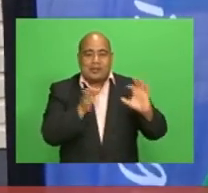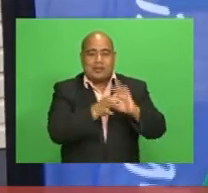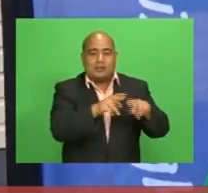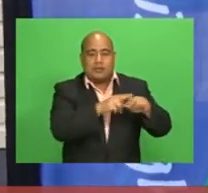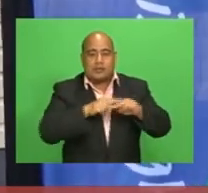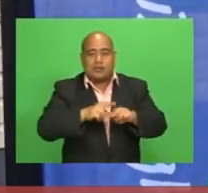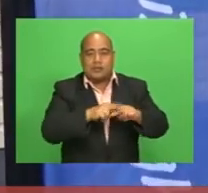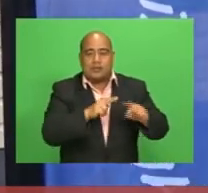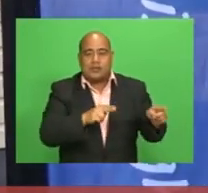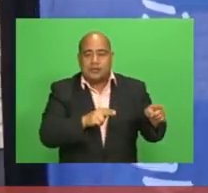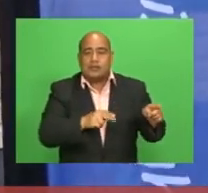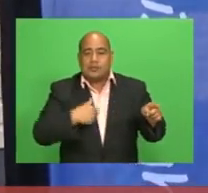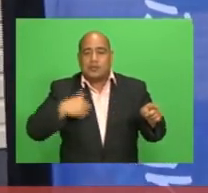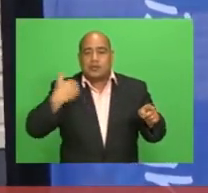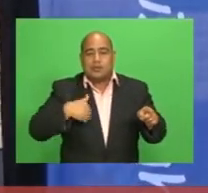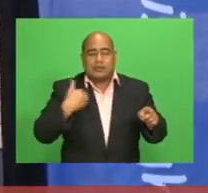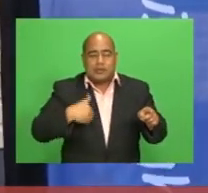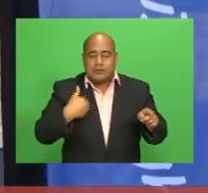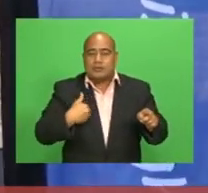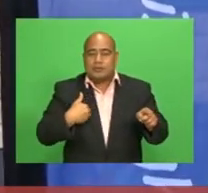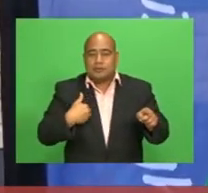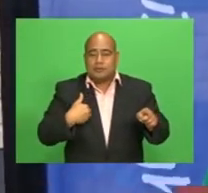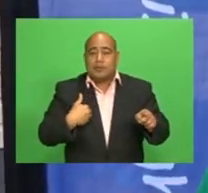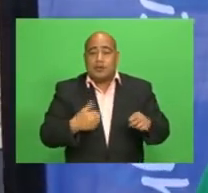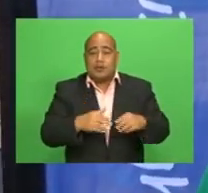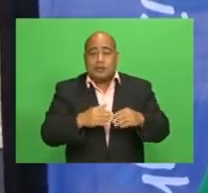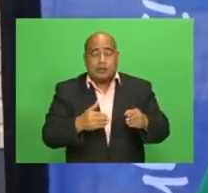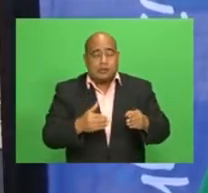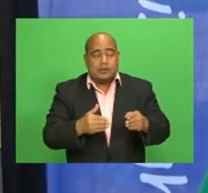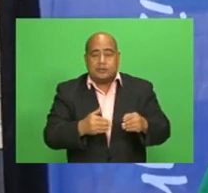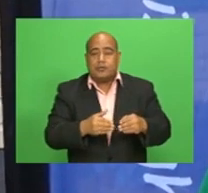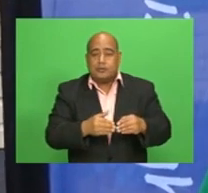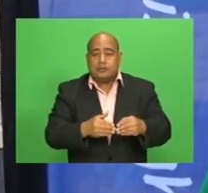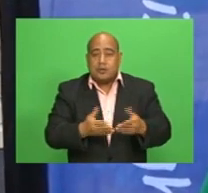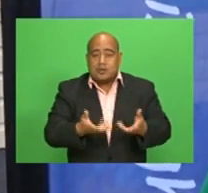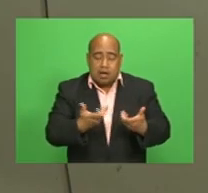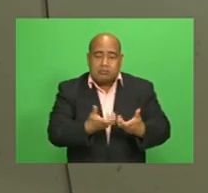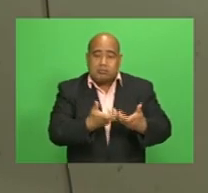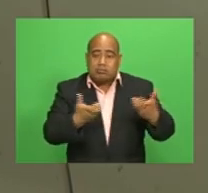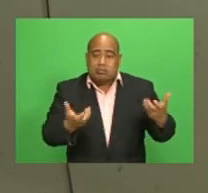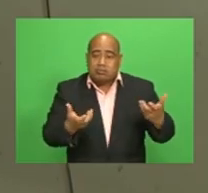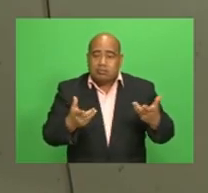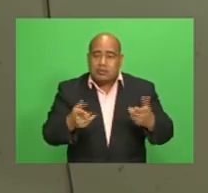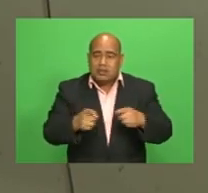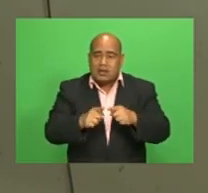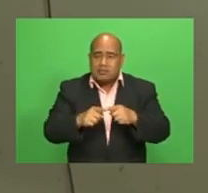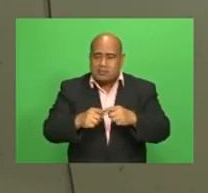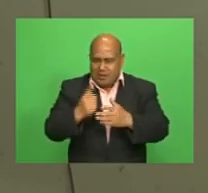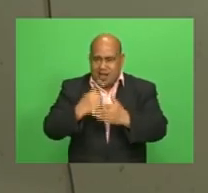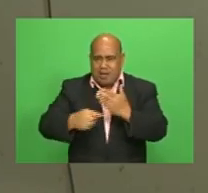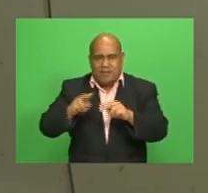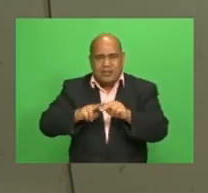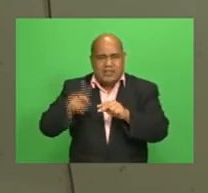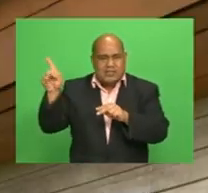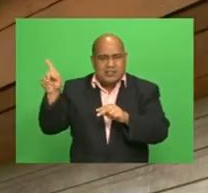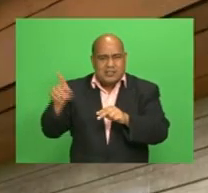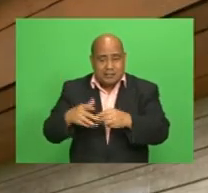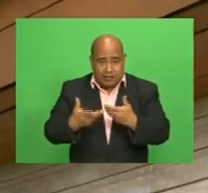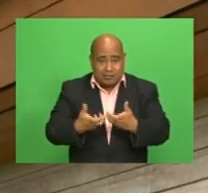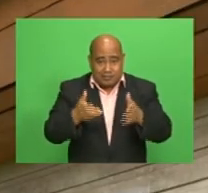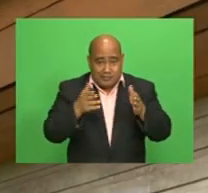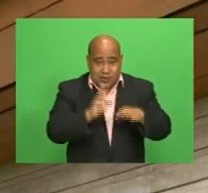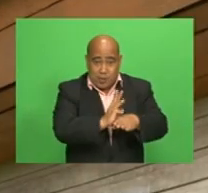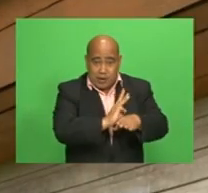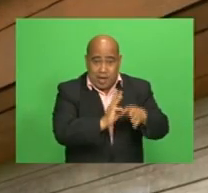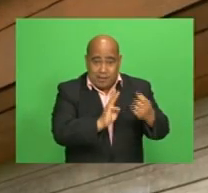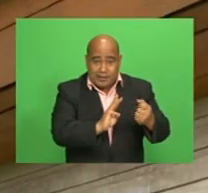Living in the village often made us feel left out from the rest of the world, even with what happens around Fiji. But now that we have Walesi, we'll get